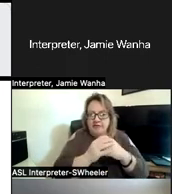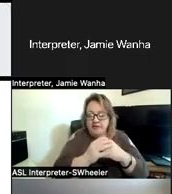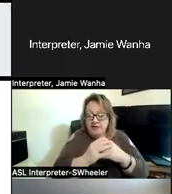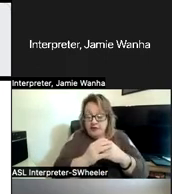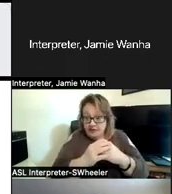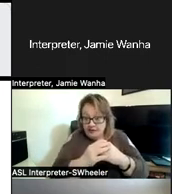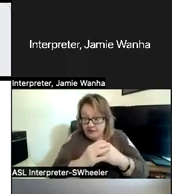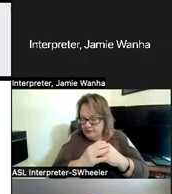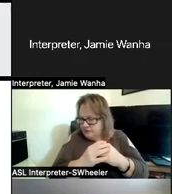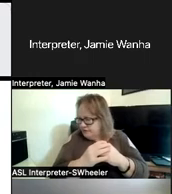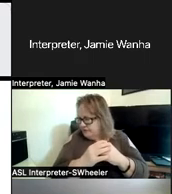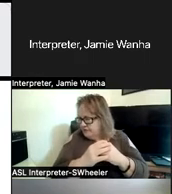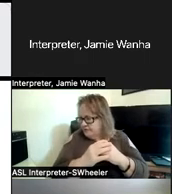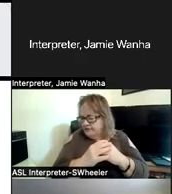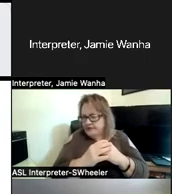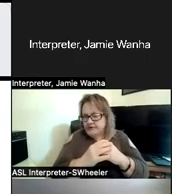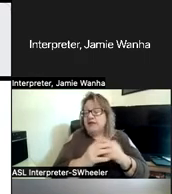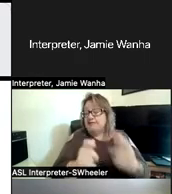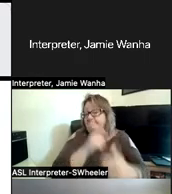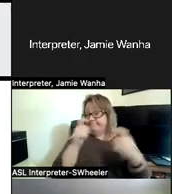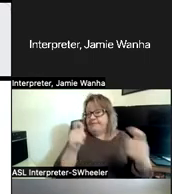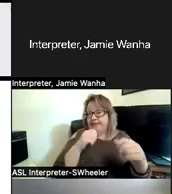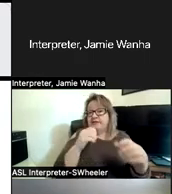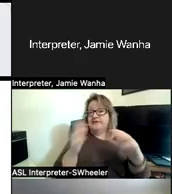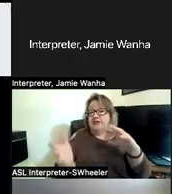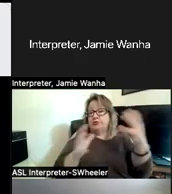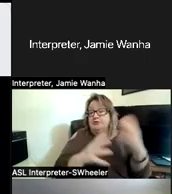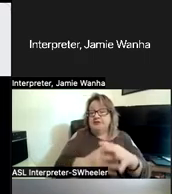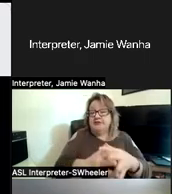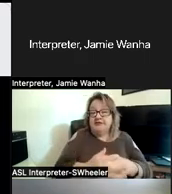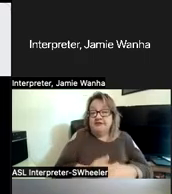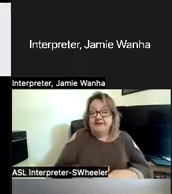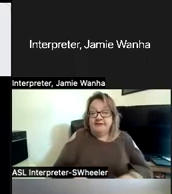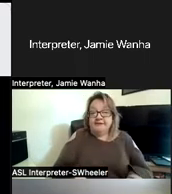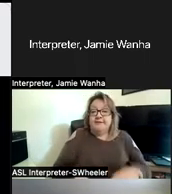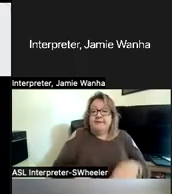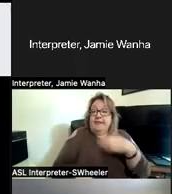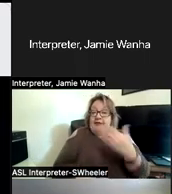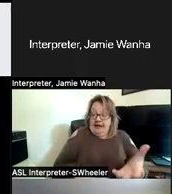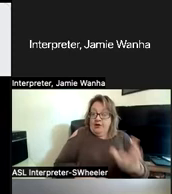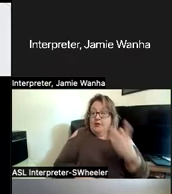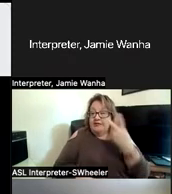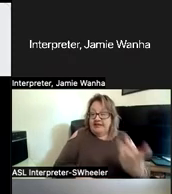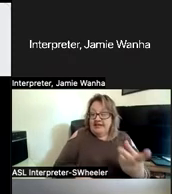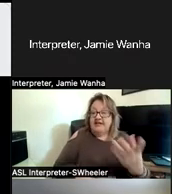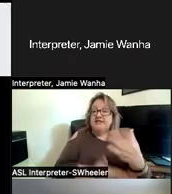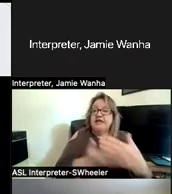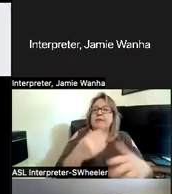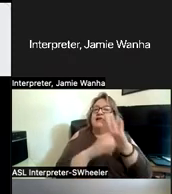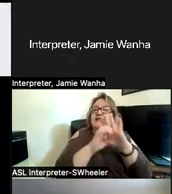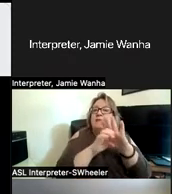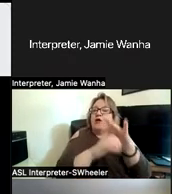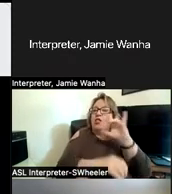big disruption. Next, please. Here, we are going to see some examples